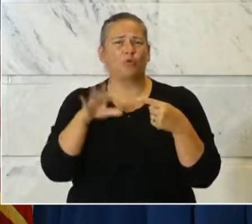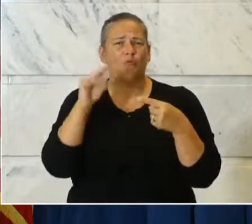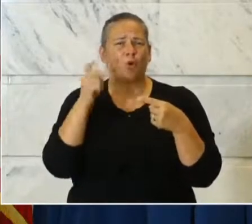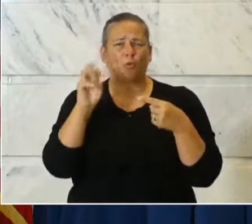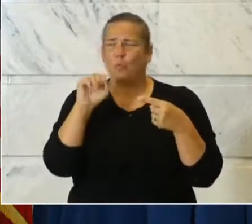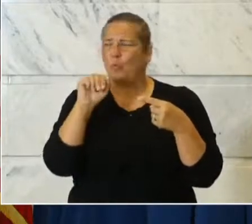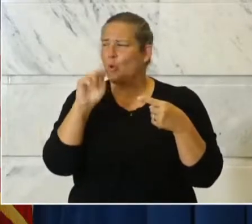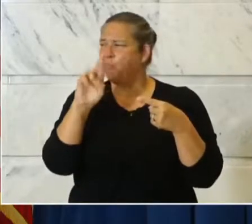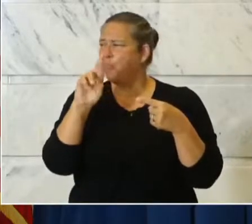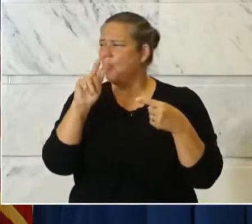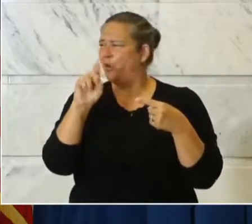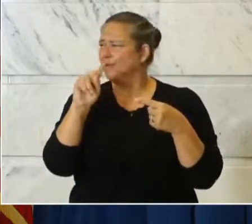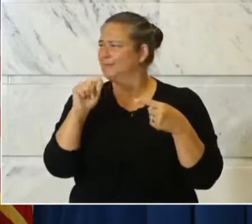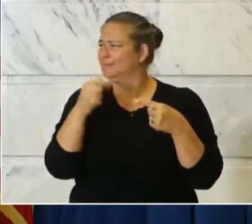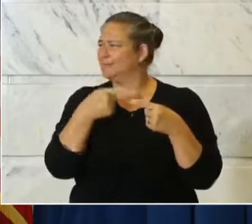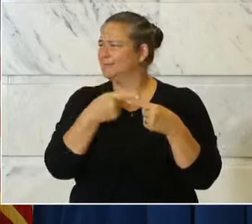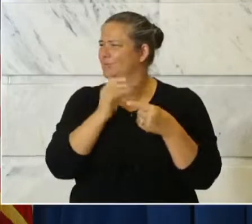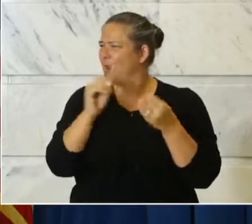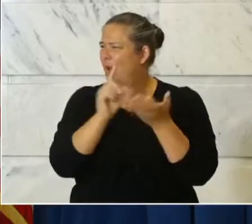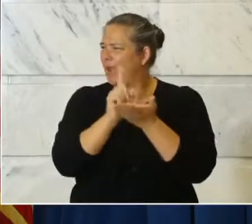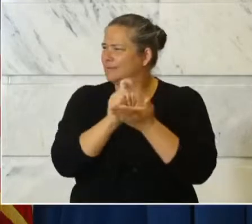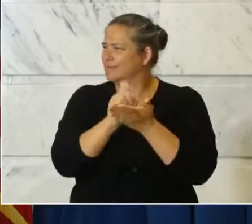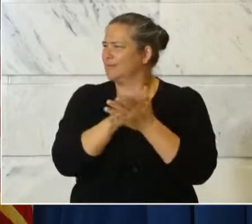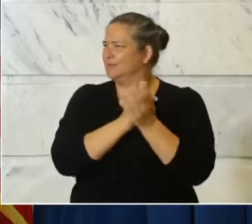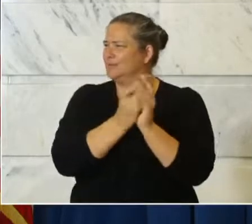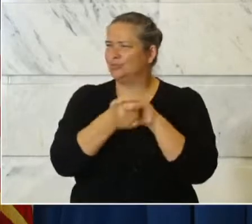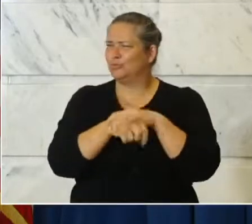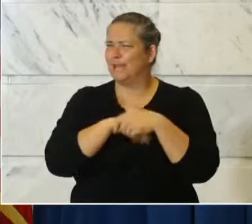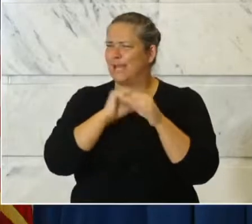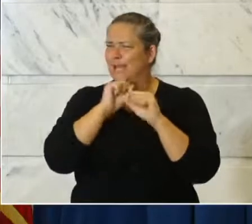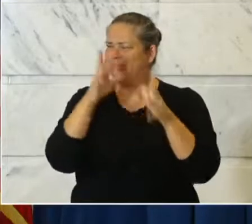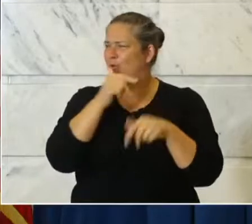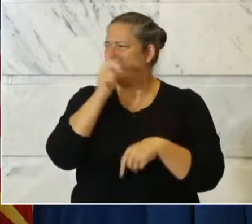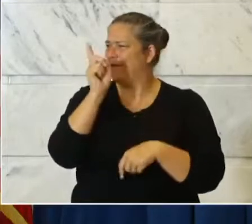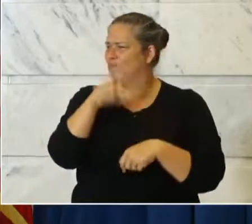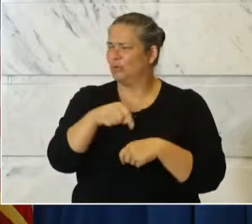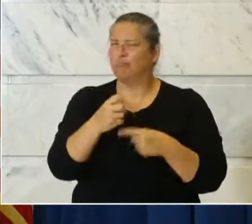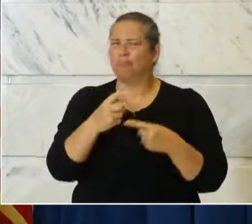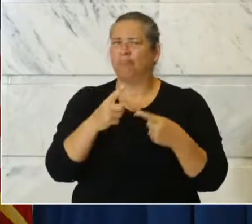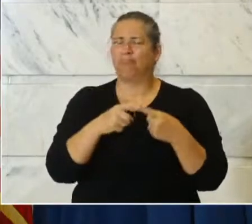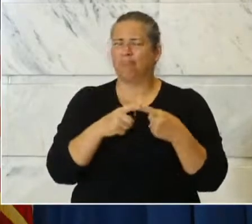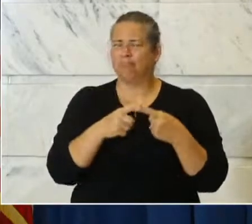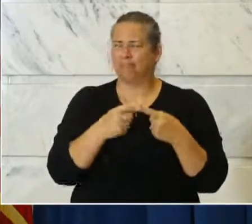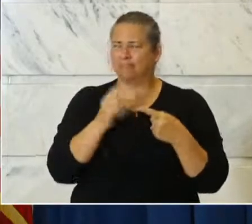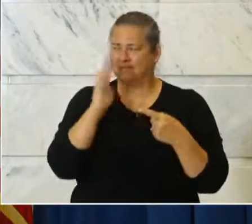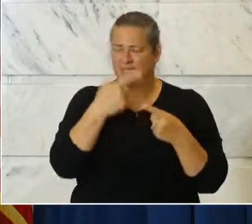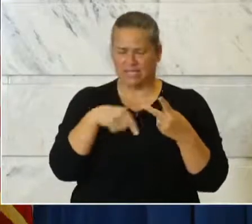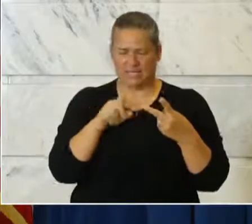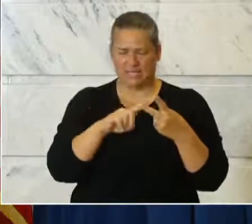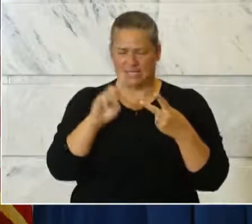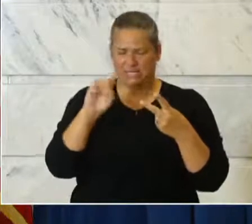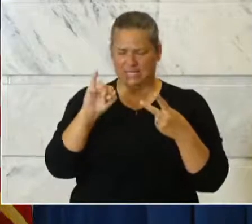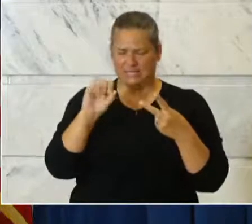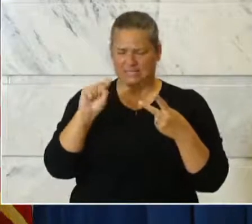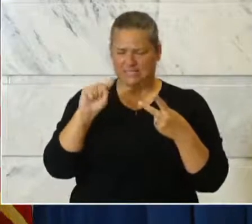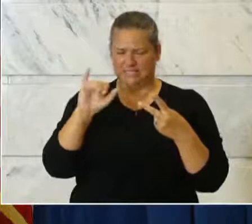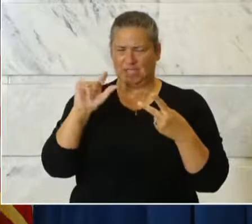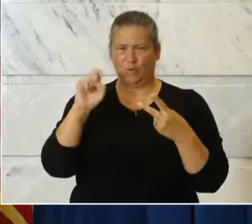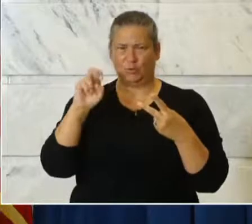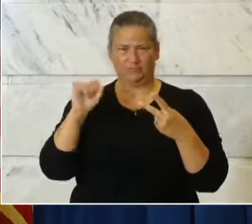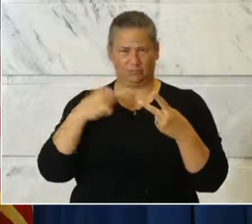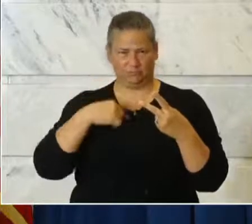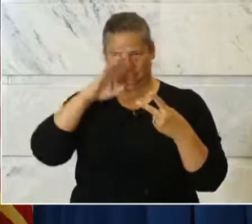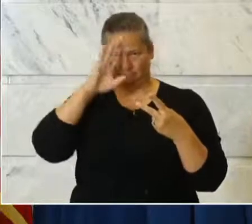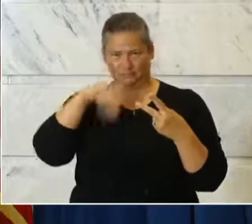farmers market, no crowd control, no hand sanitizer, no nothing. They appear to include distilleries, though I know our distilleries are